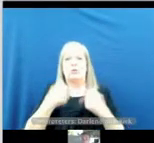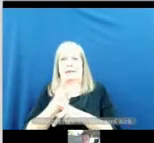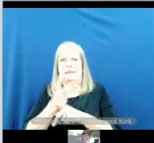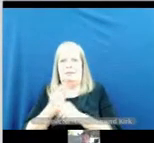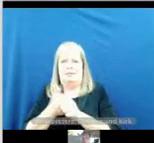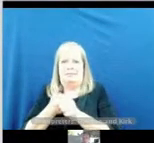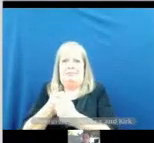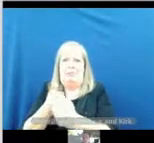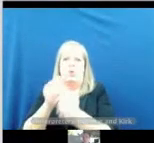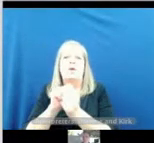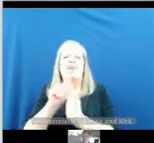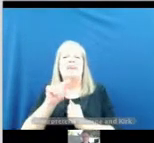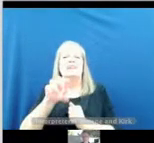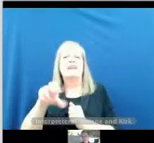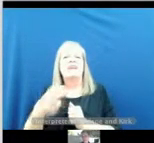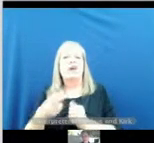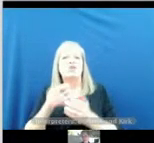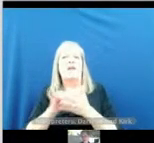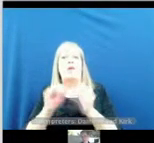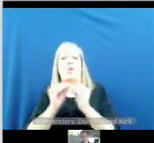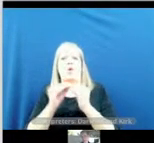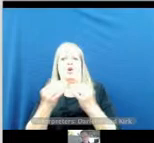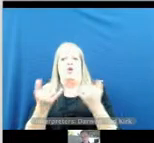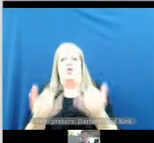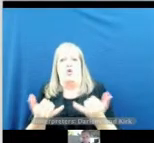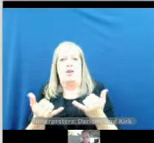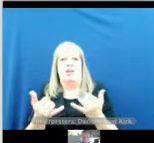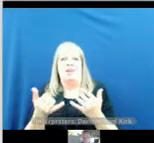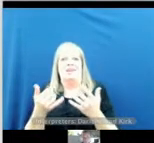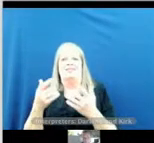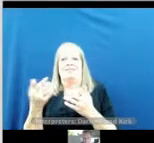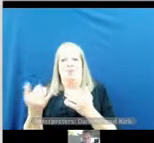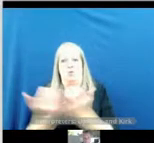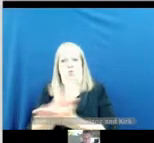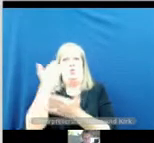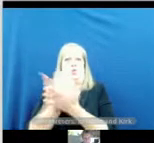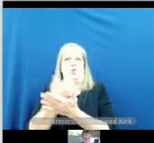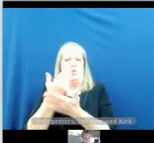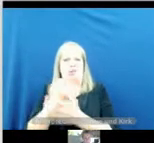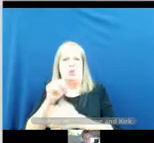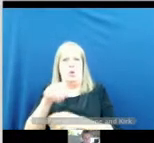present, and this guide can help you identify some of those pieces.